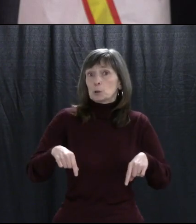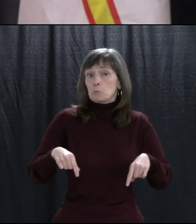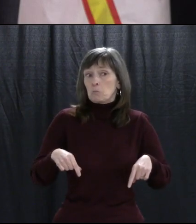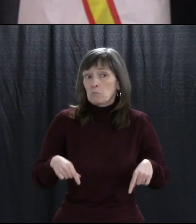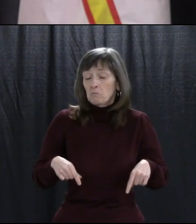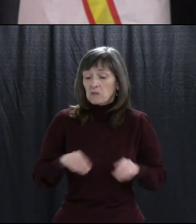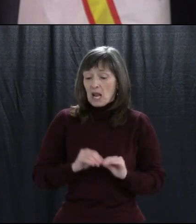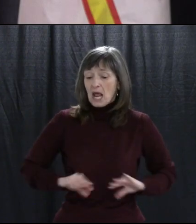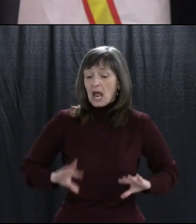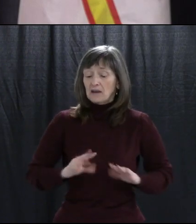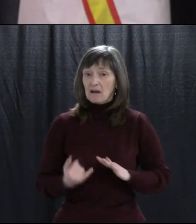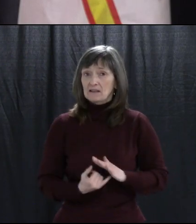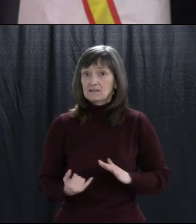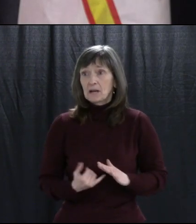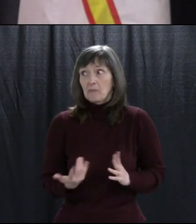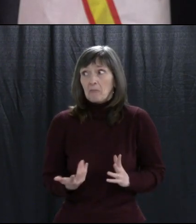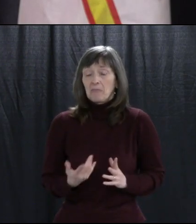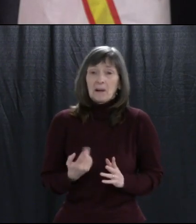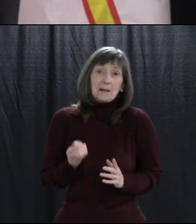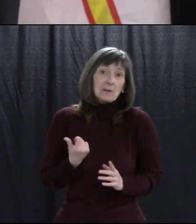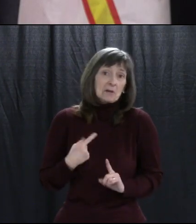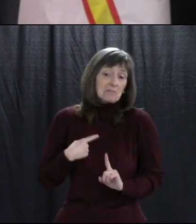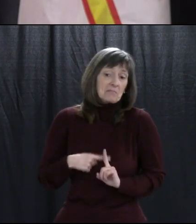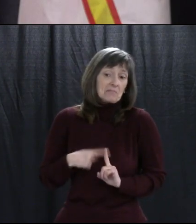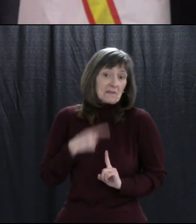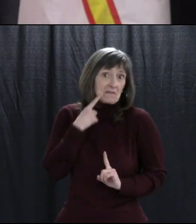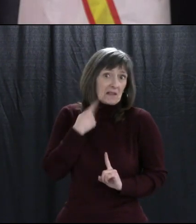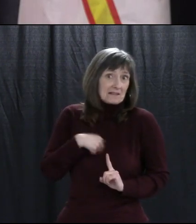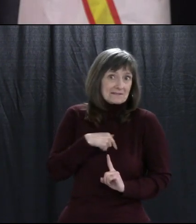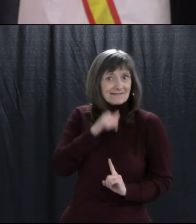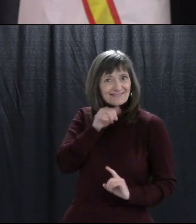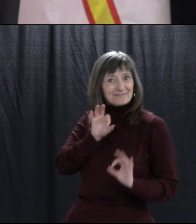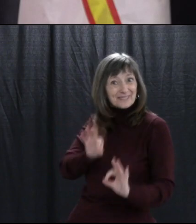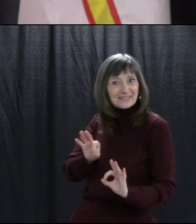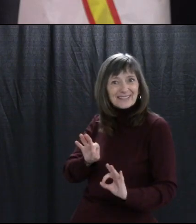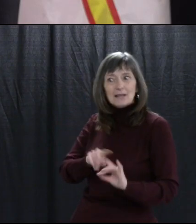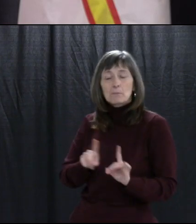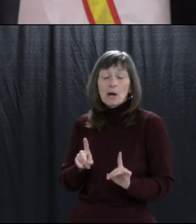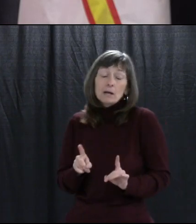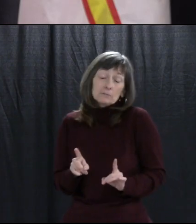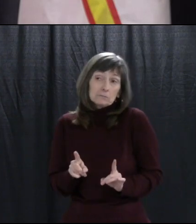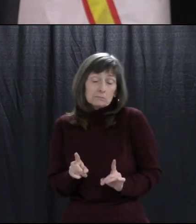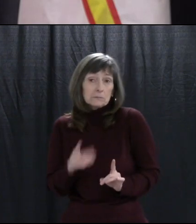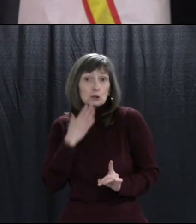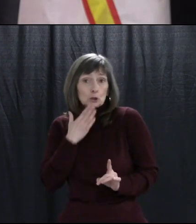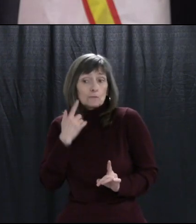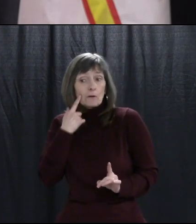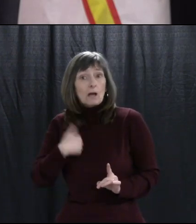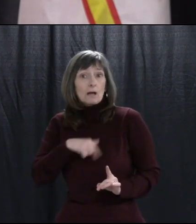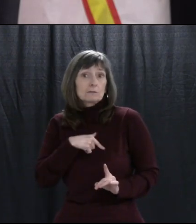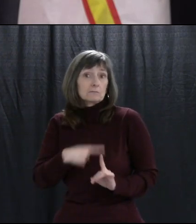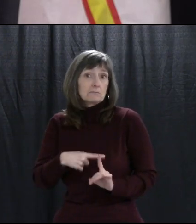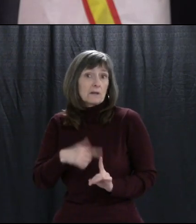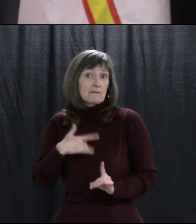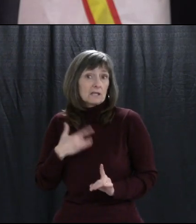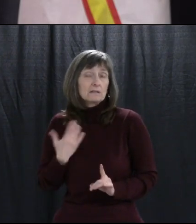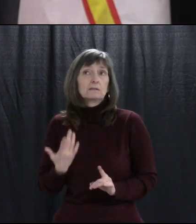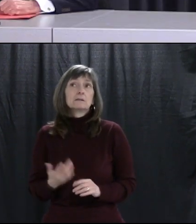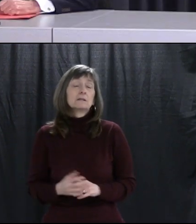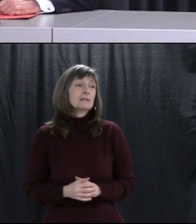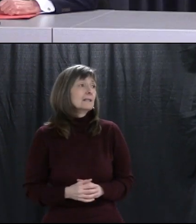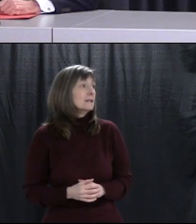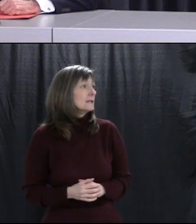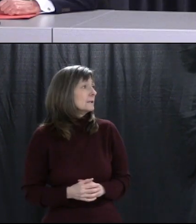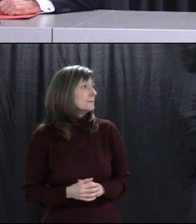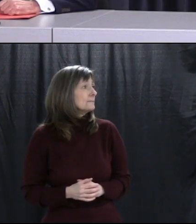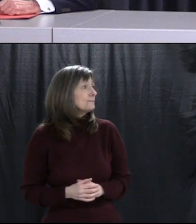of an advantage to us, realizing that it's not perfect, but it's good progress. Hi, phone question from Canadian